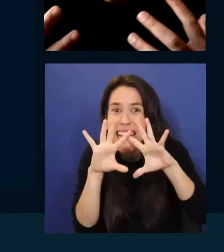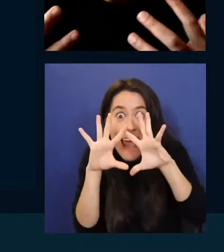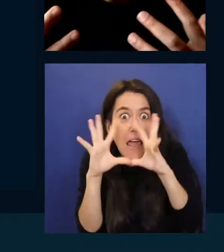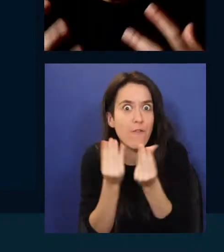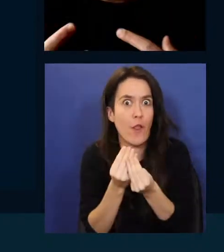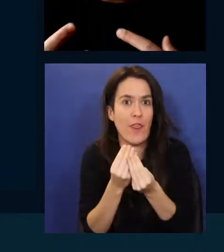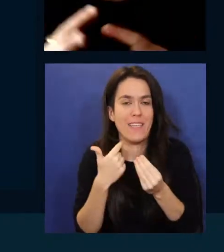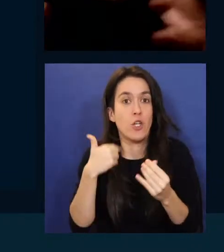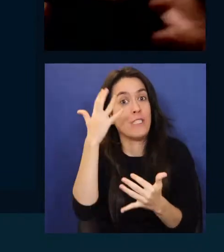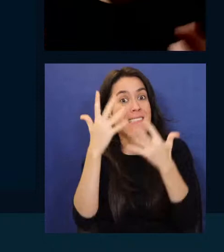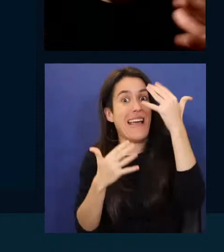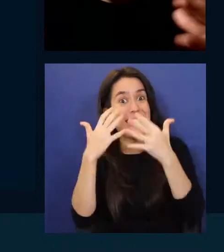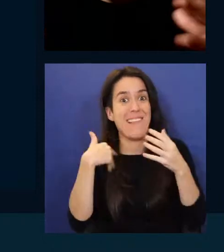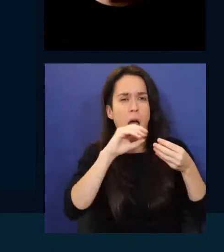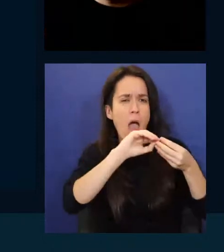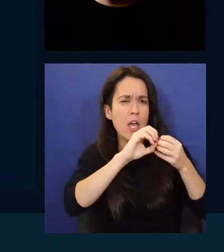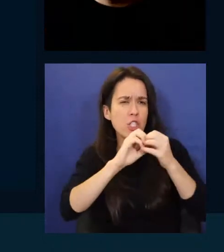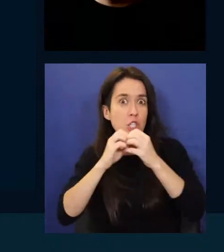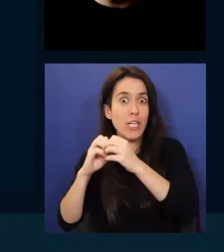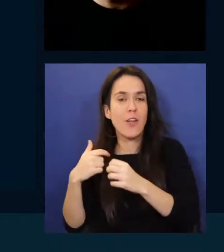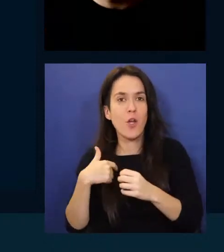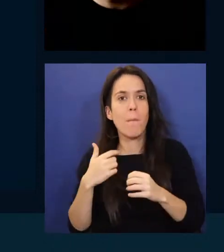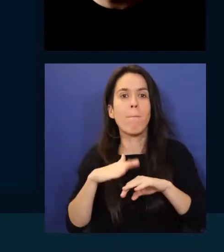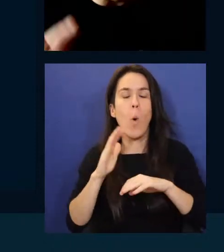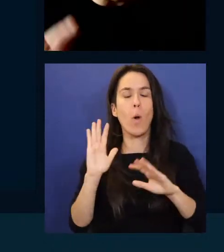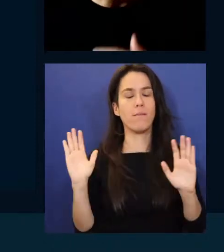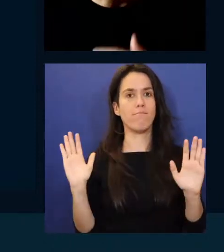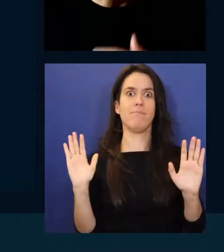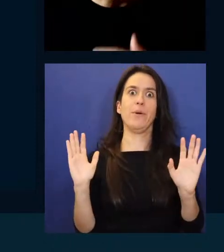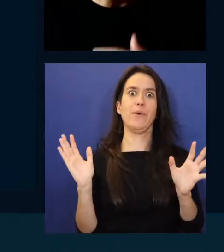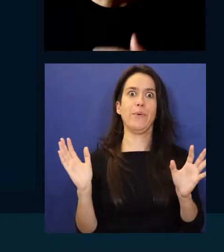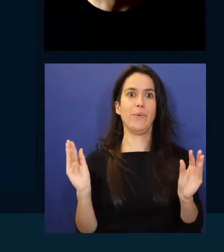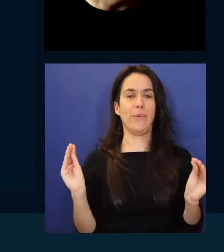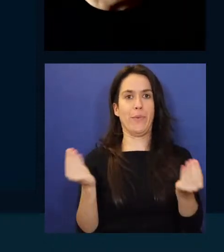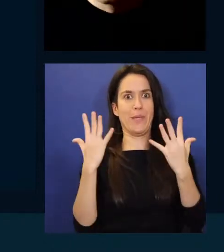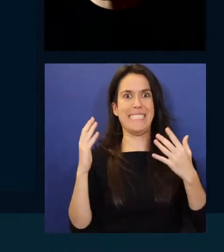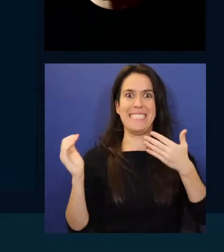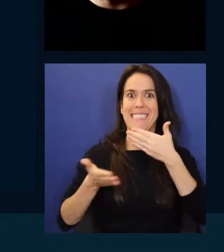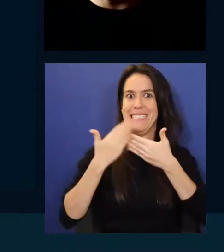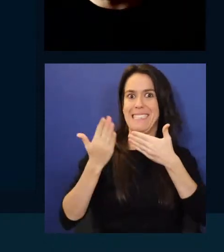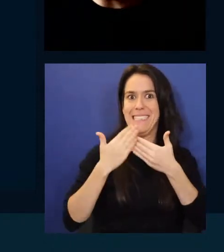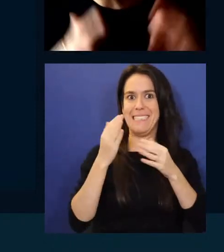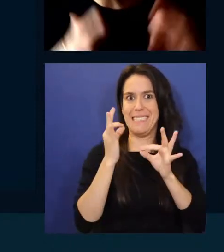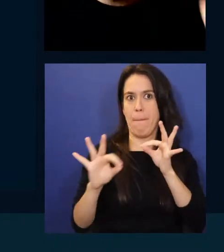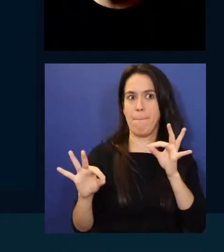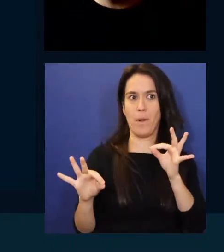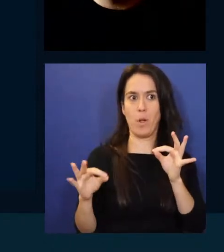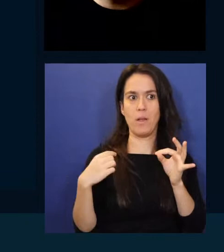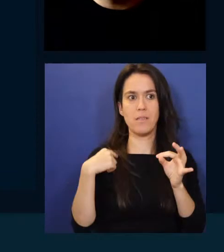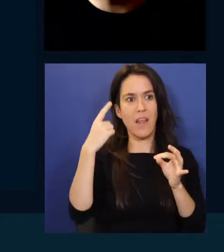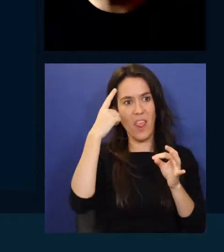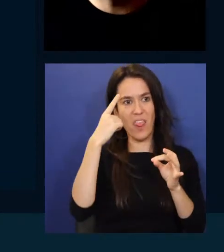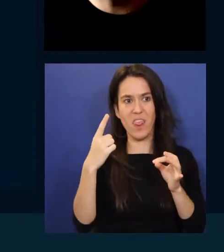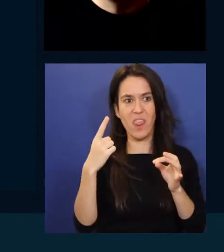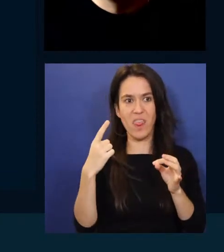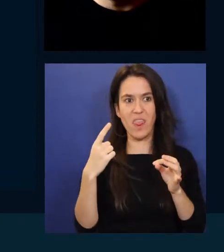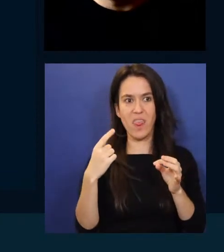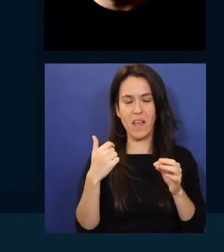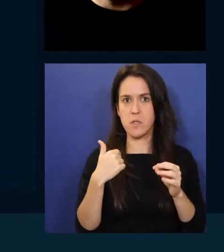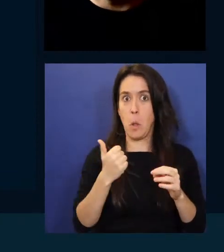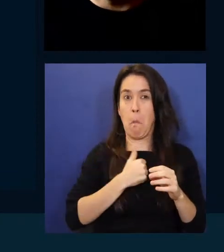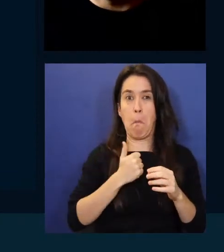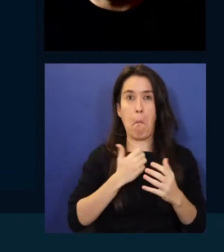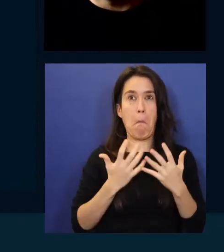very simple no-code experience, then that could be game-changing. So that was the vision, behind Synapse, and